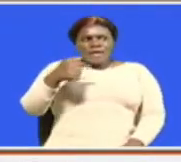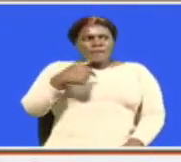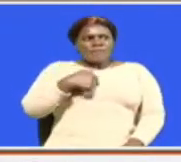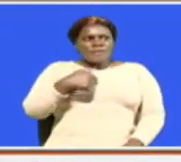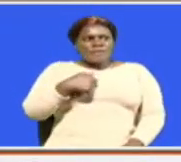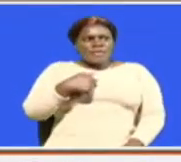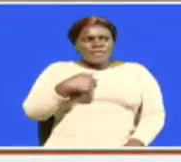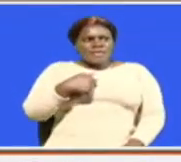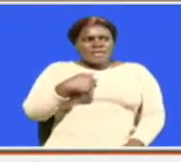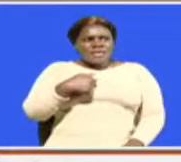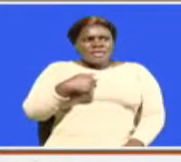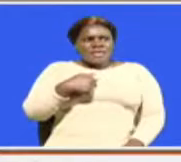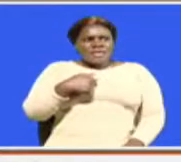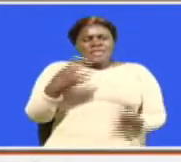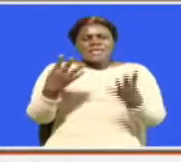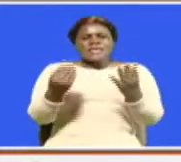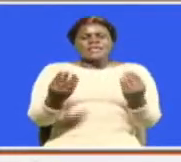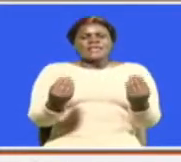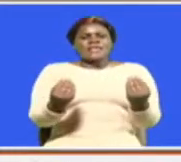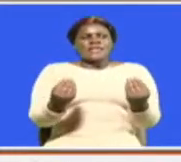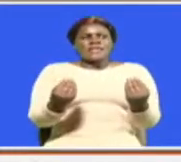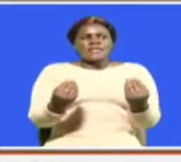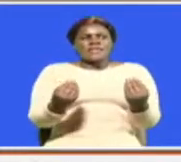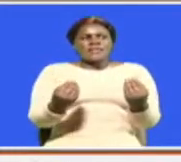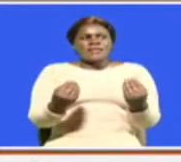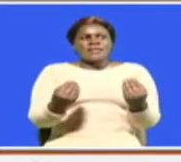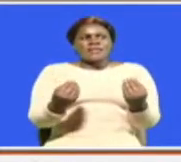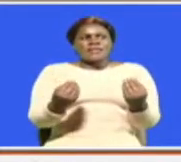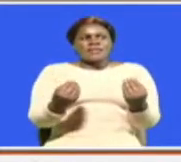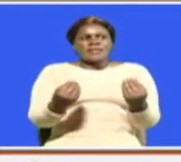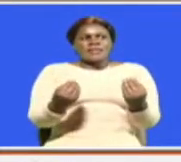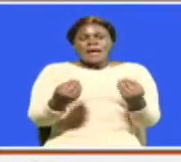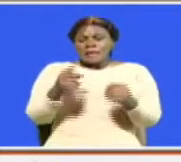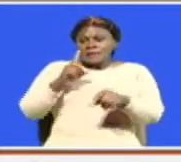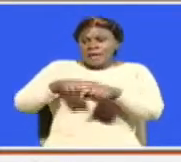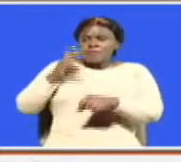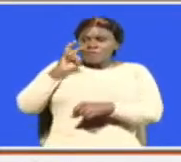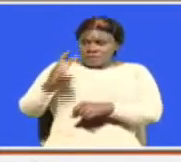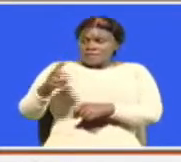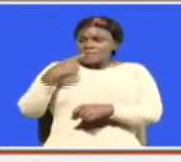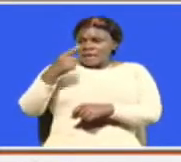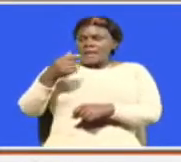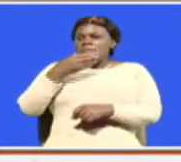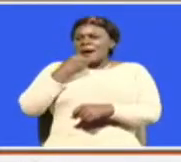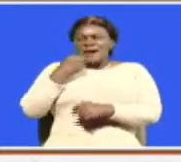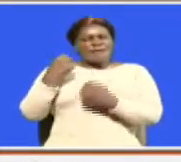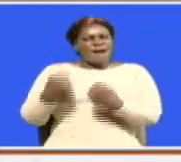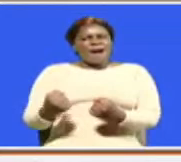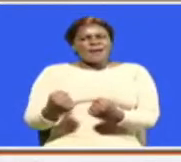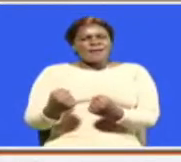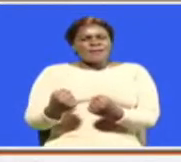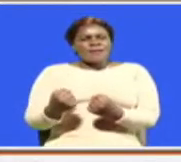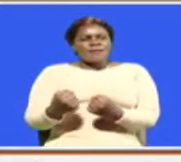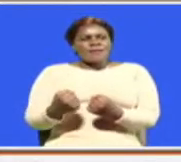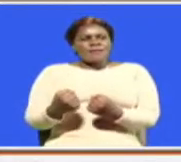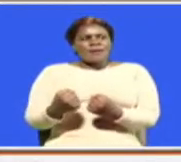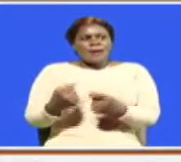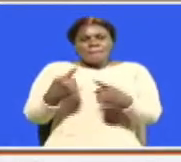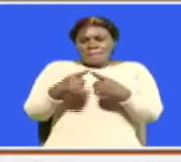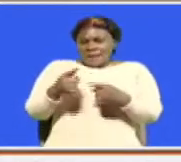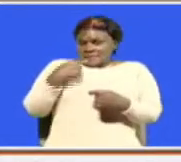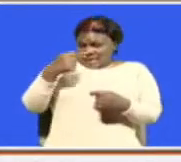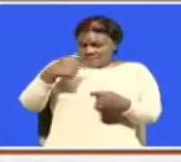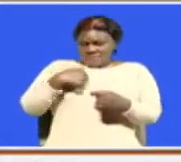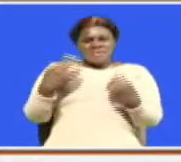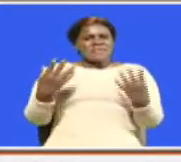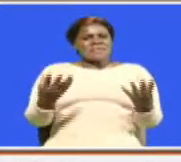mimi kwake imekuwa rahisi, si kitu yenye, kwa sababu wakati ile akiona kwenda kumwambia mwanaume anaona kama atachapwa. Lakini kwa